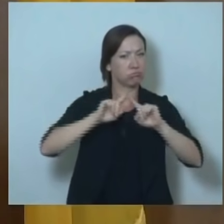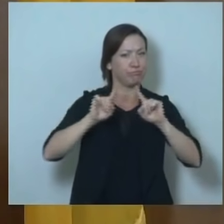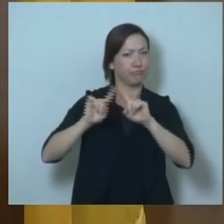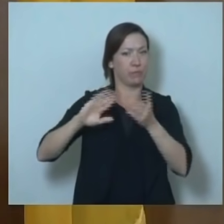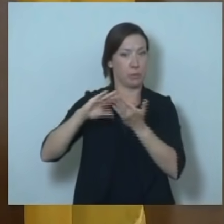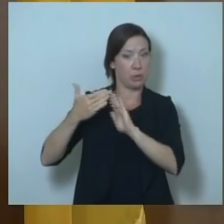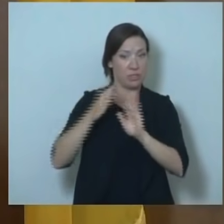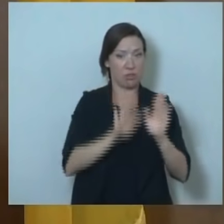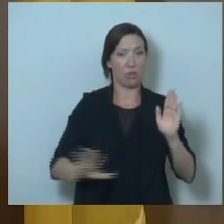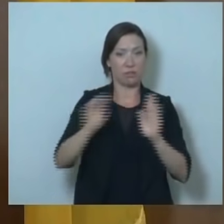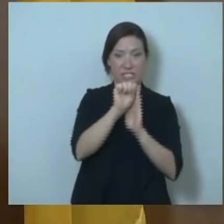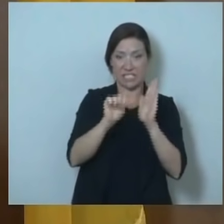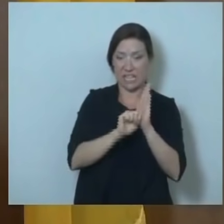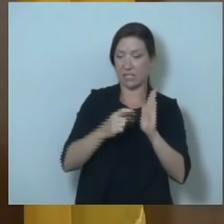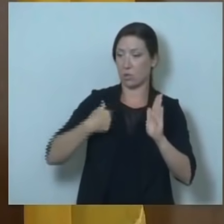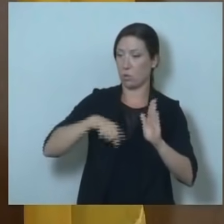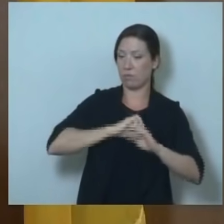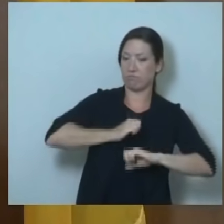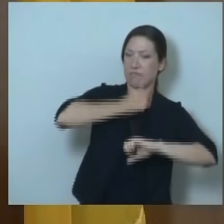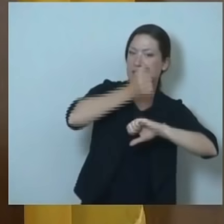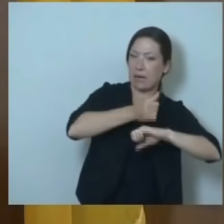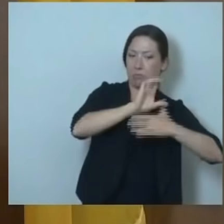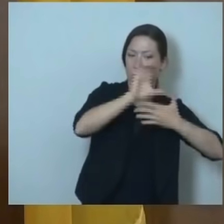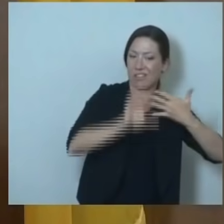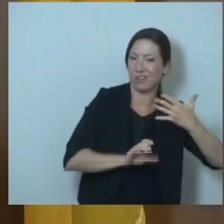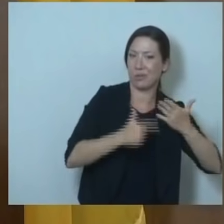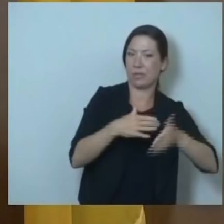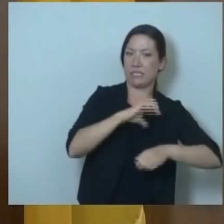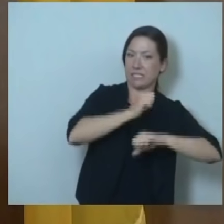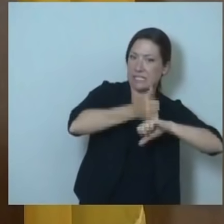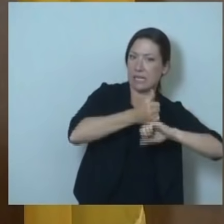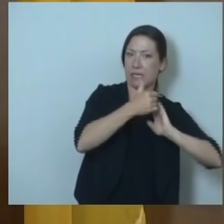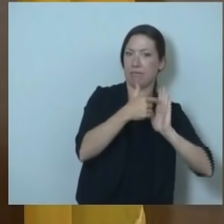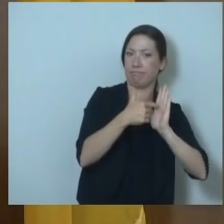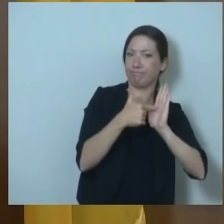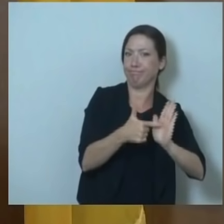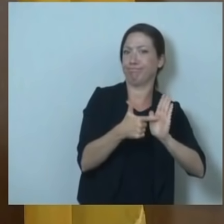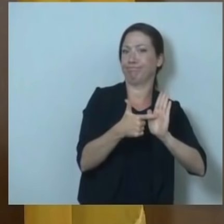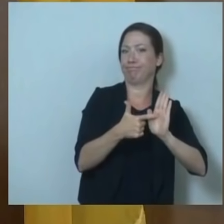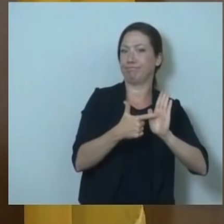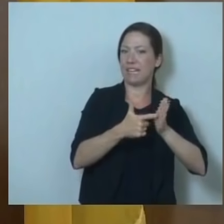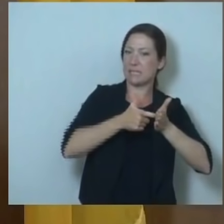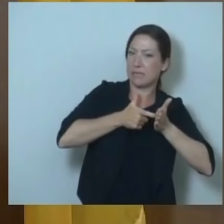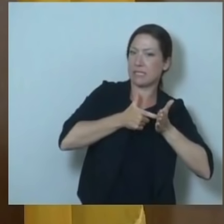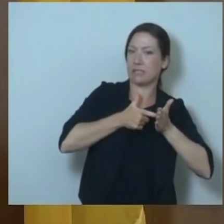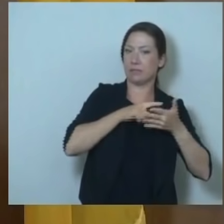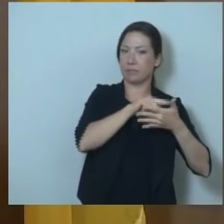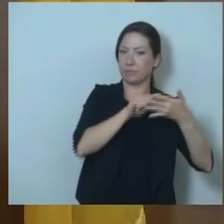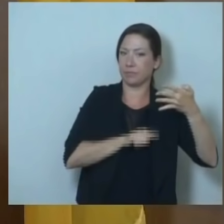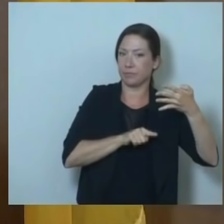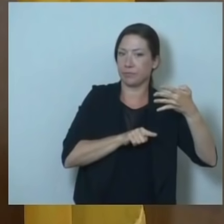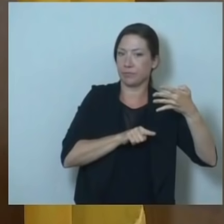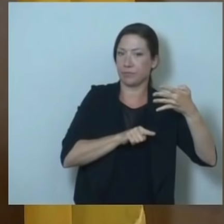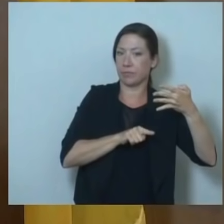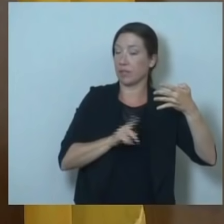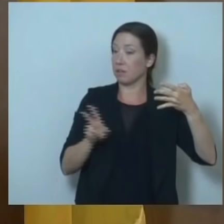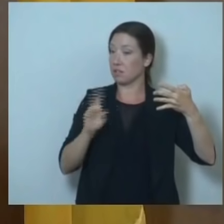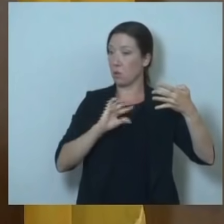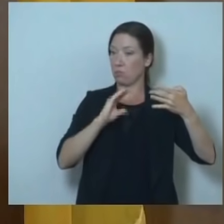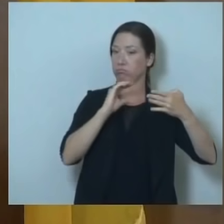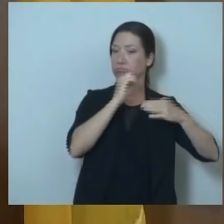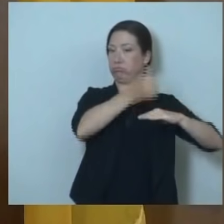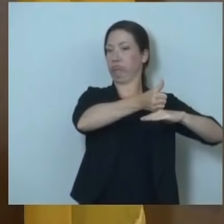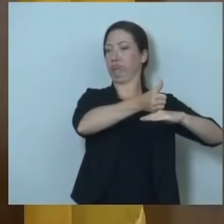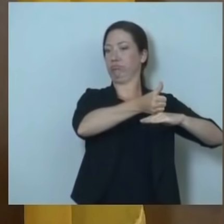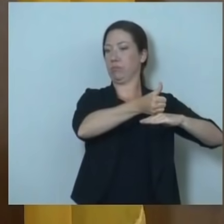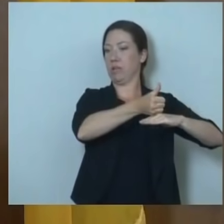So we set that criteria and those expectations for the state. No one can go beyond that, but there are regions